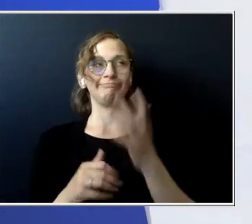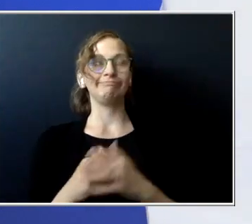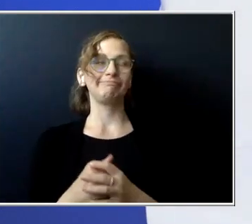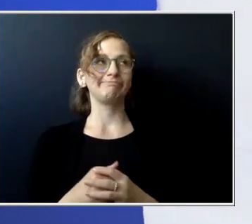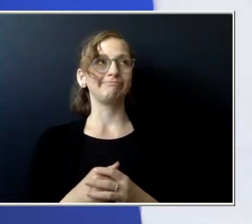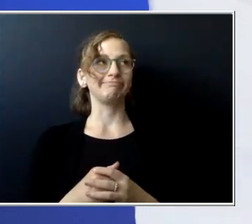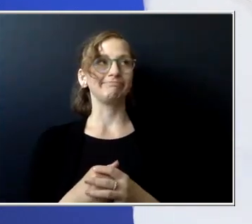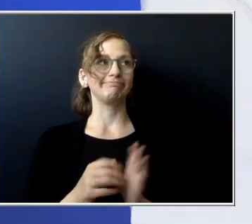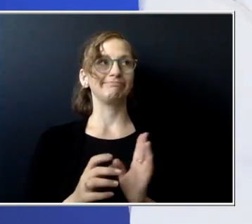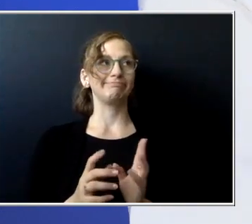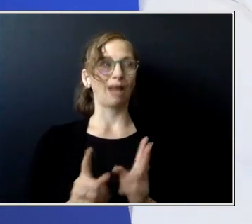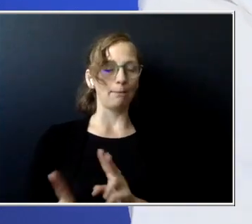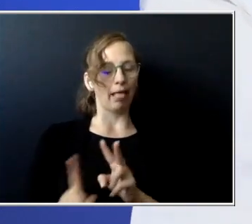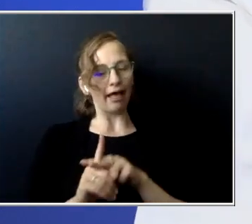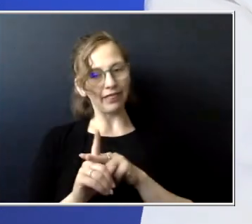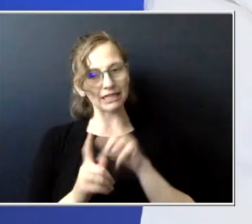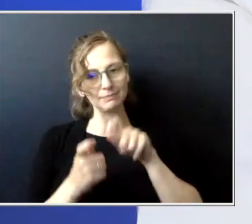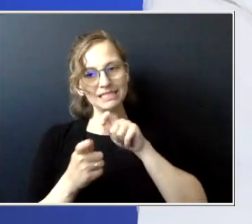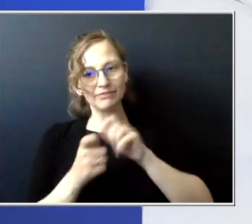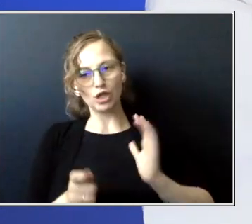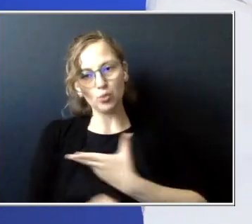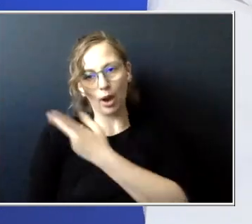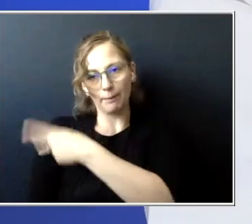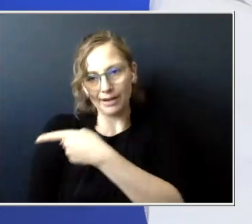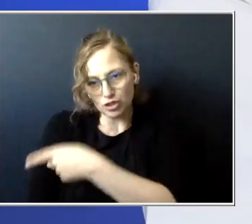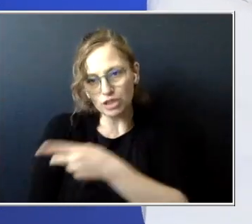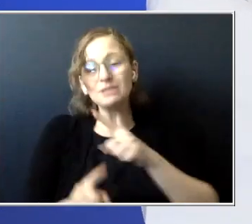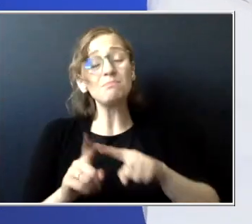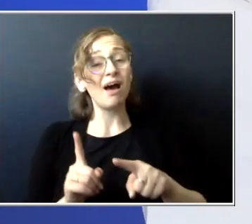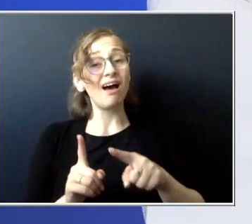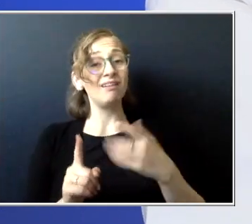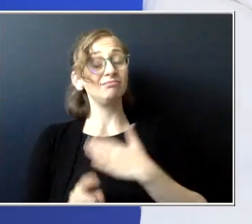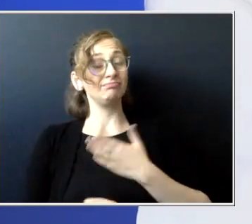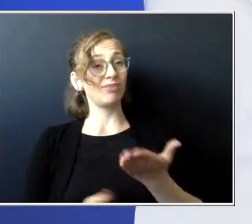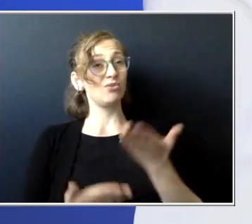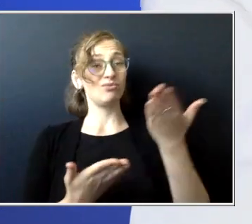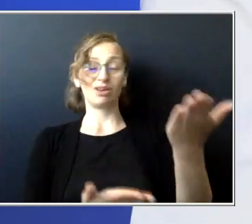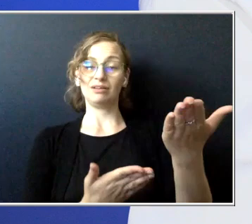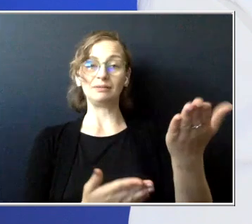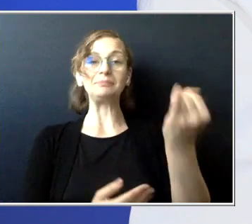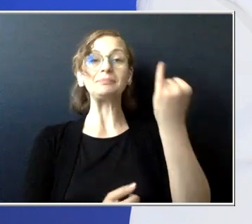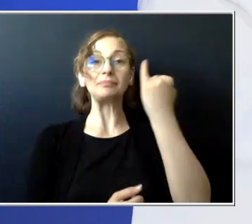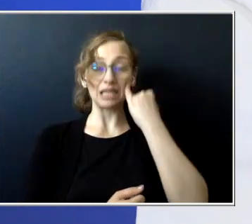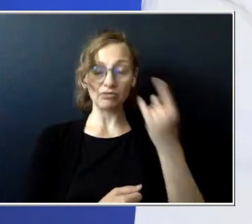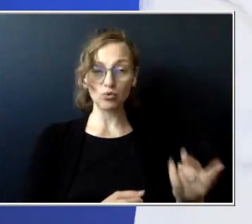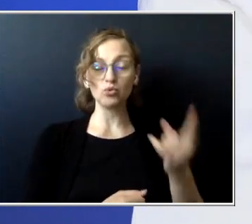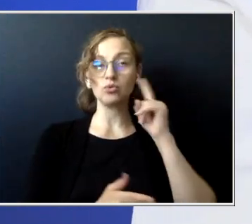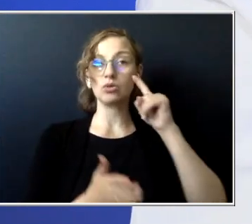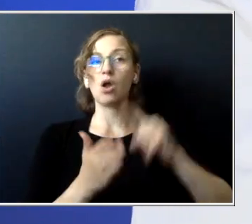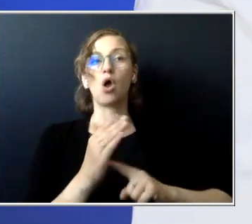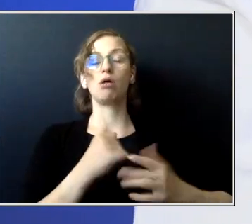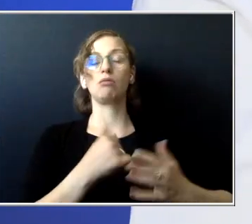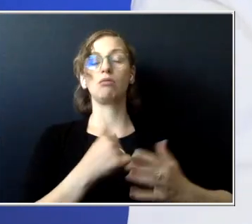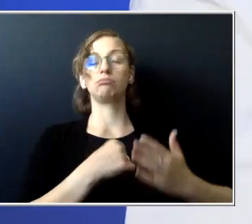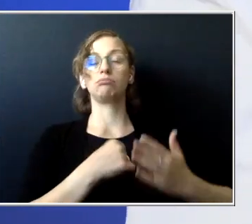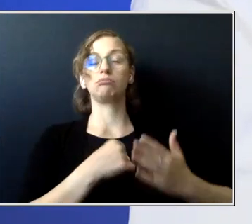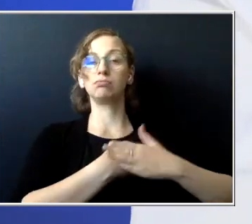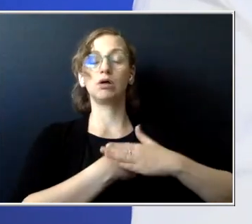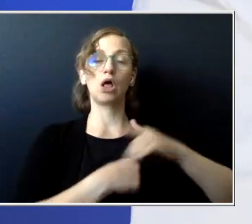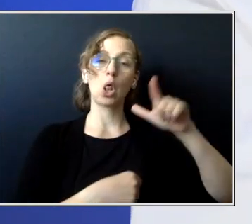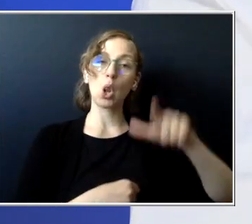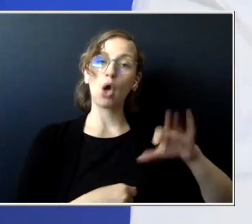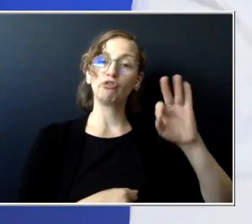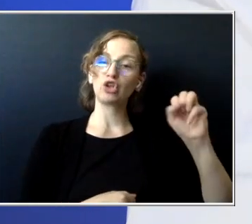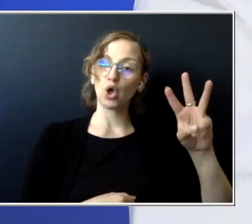of it, I would recommend is that if you have an issue with low flow alarms, you should contact your providers at the